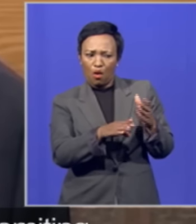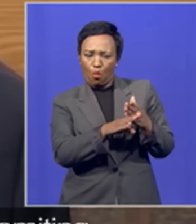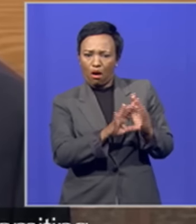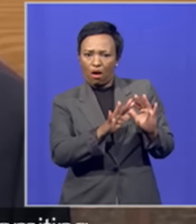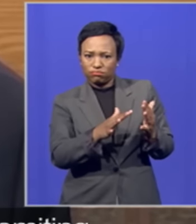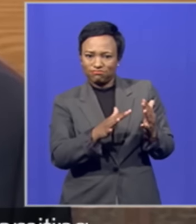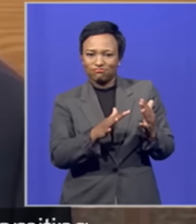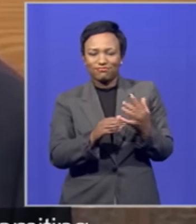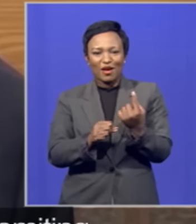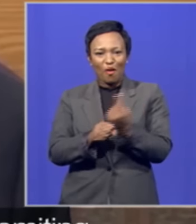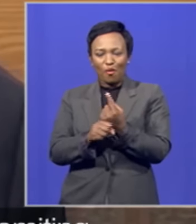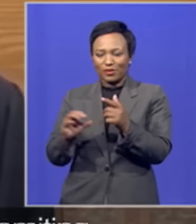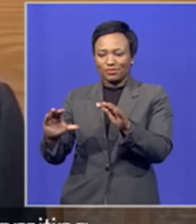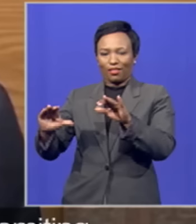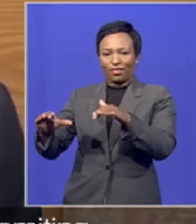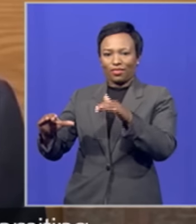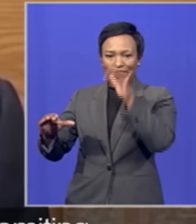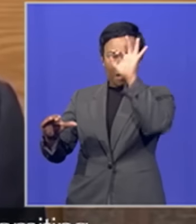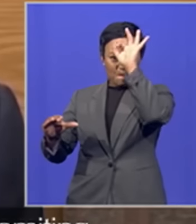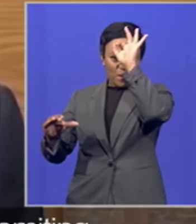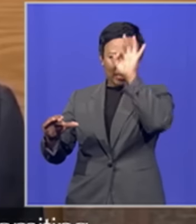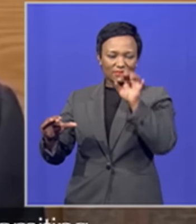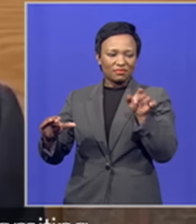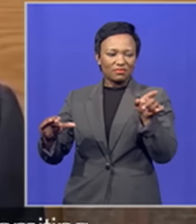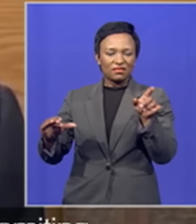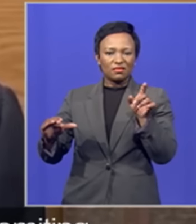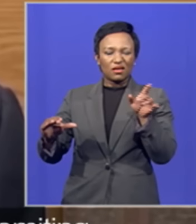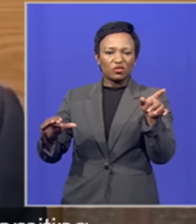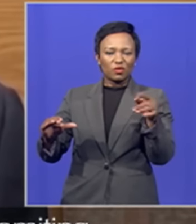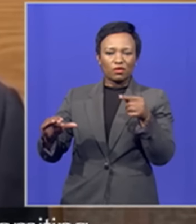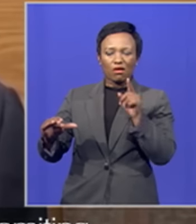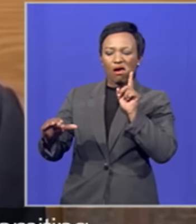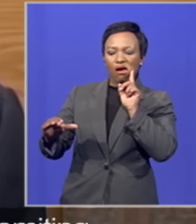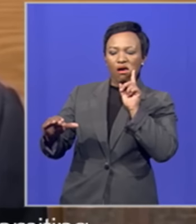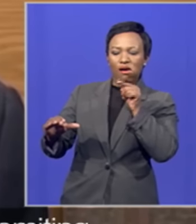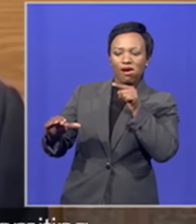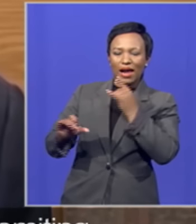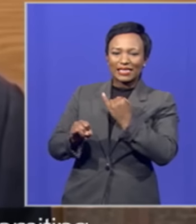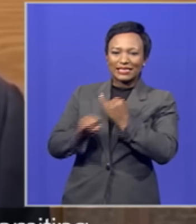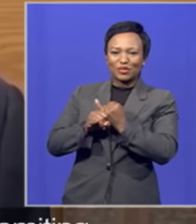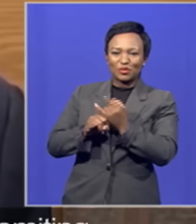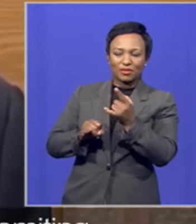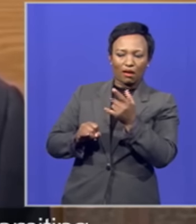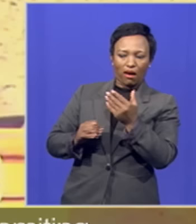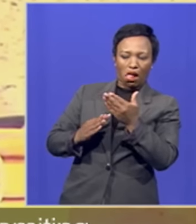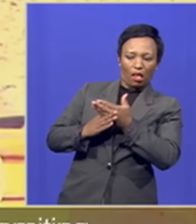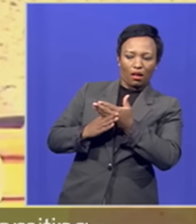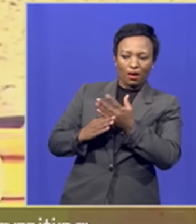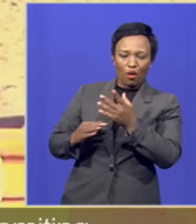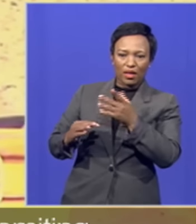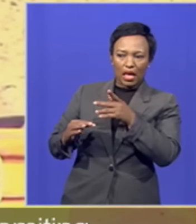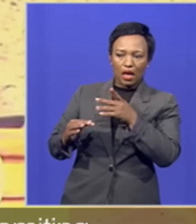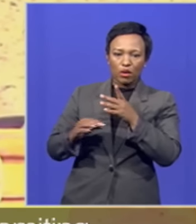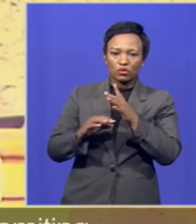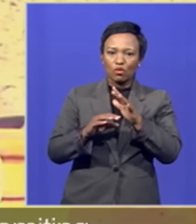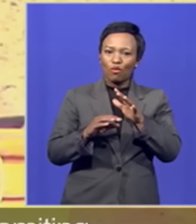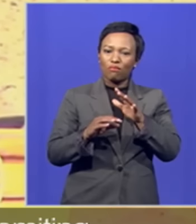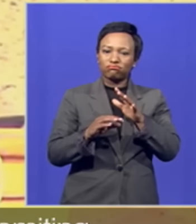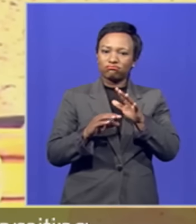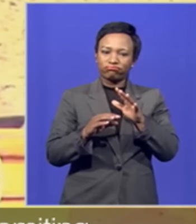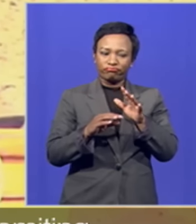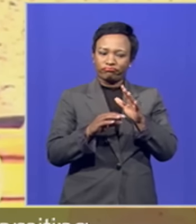to tap into an institution that is meant to deal with them. Tona